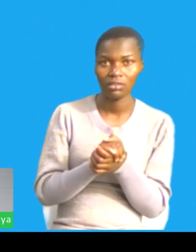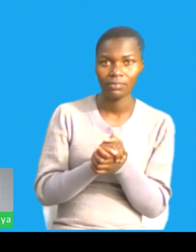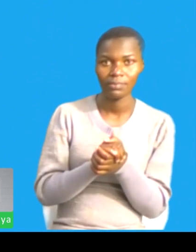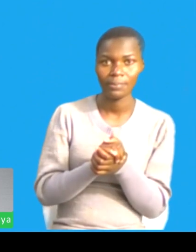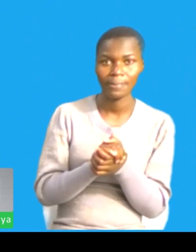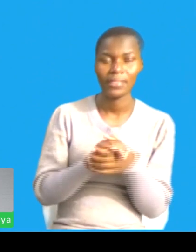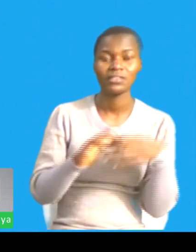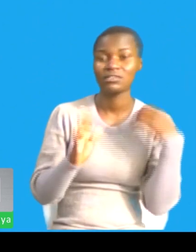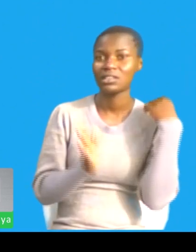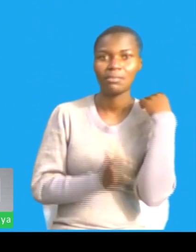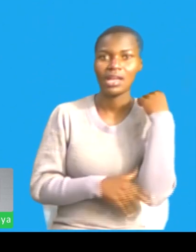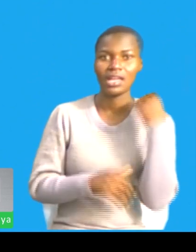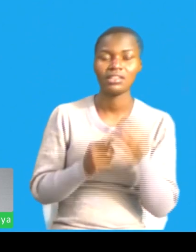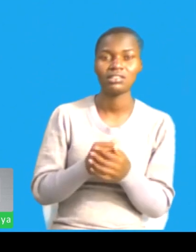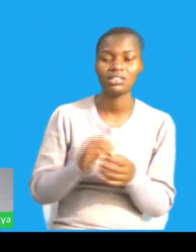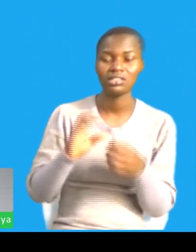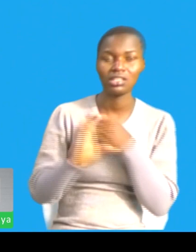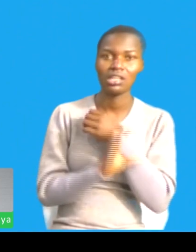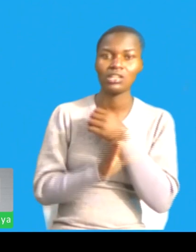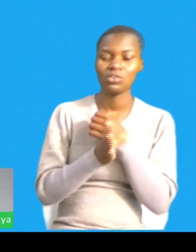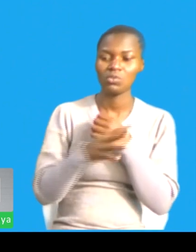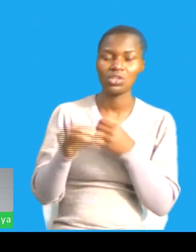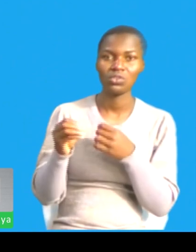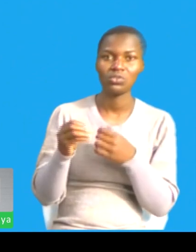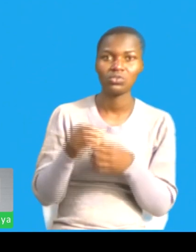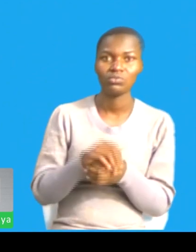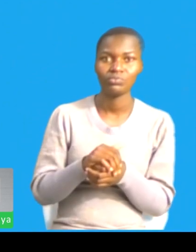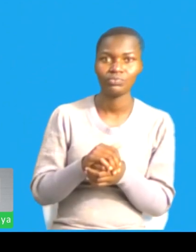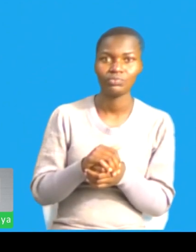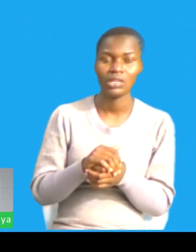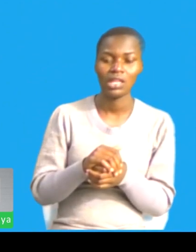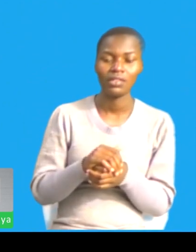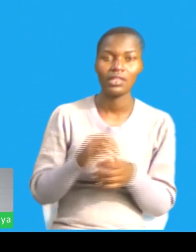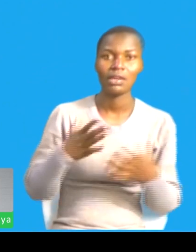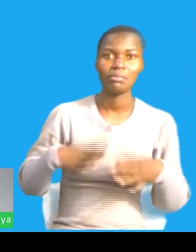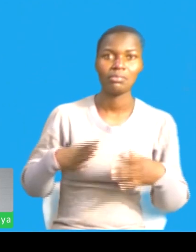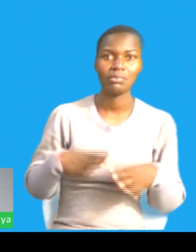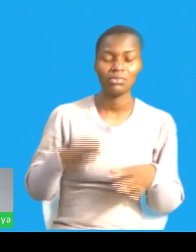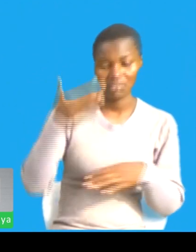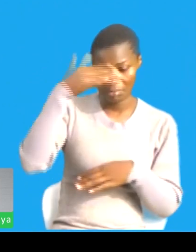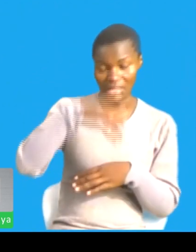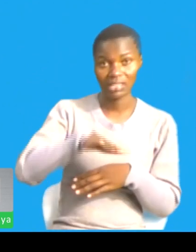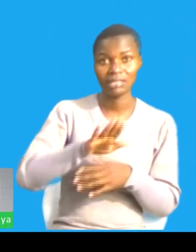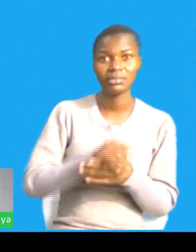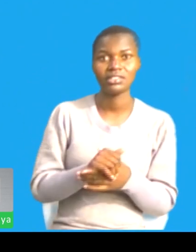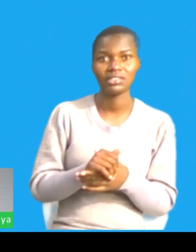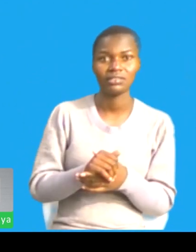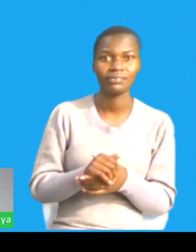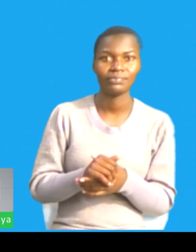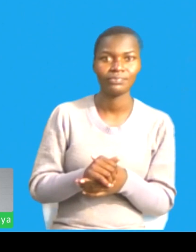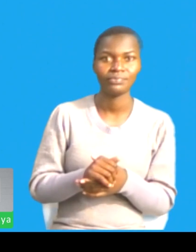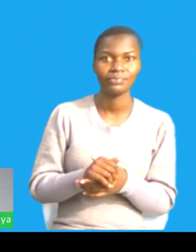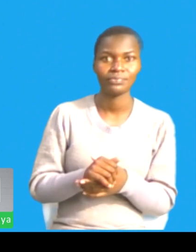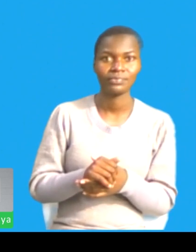unfortunate that in this country we have to go to those levels, na tuko na watu tumeweka bunge. The other thing Jonah, why I was my hero is